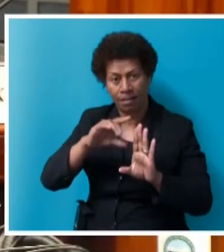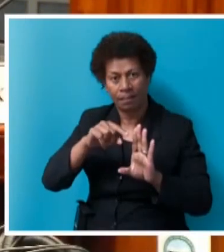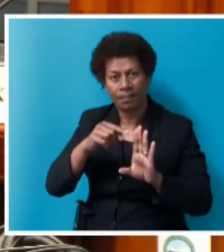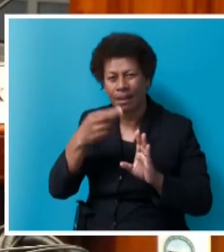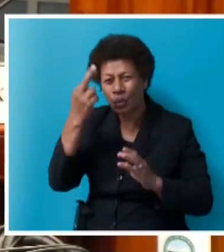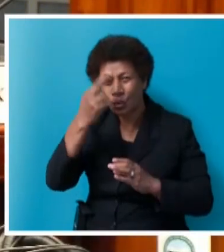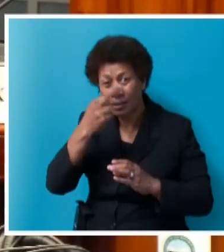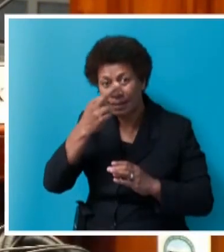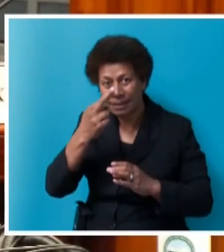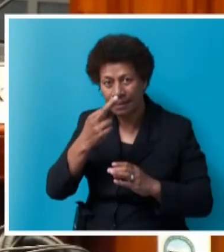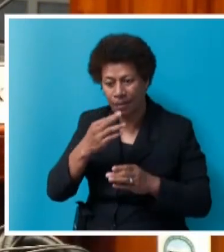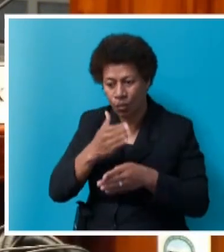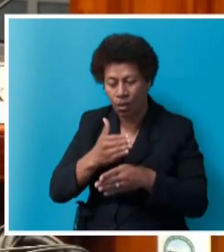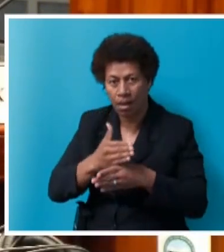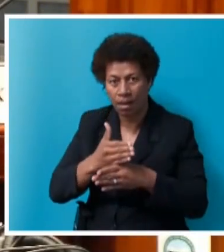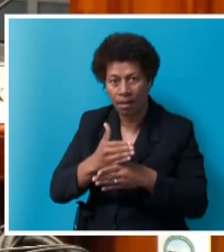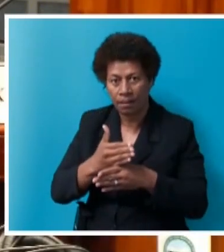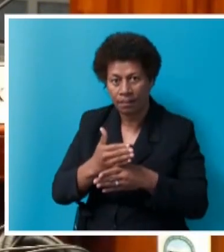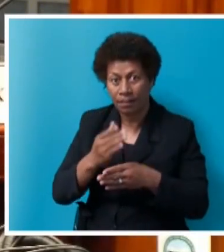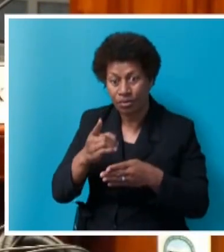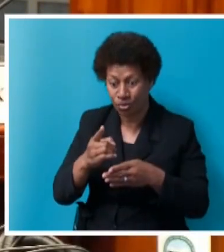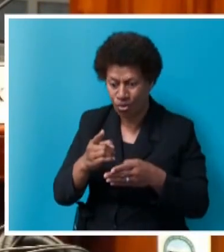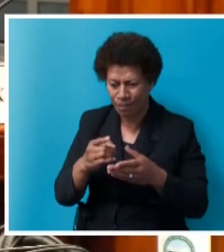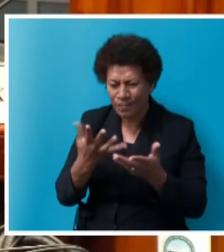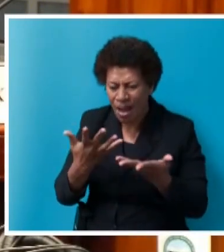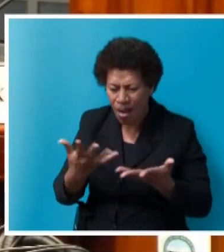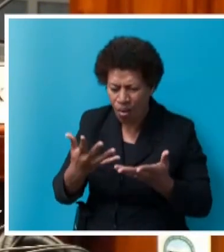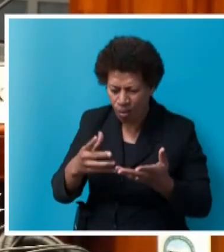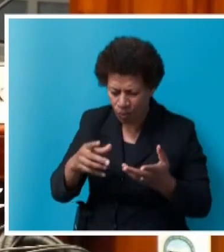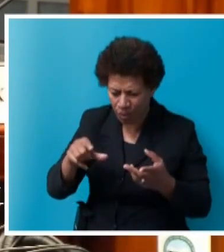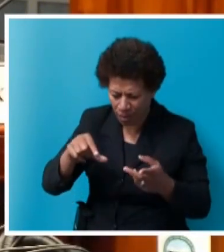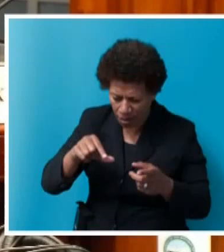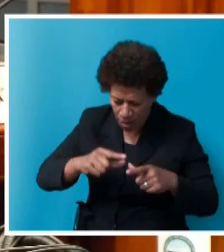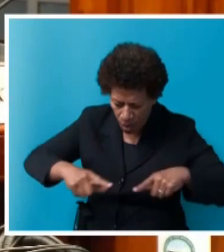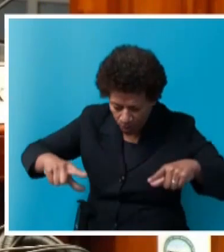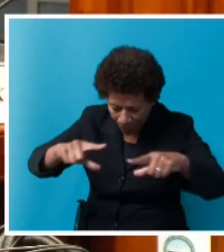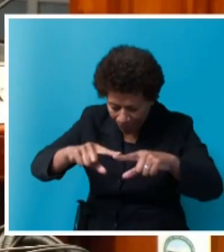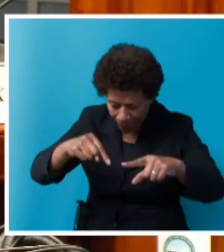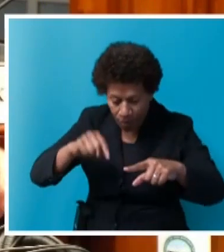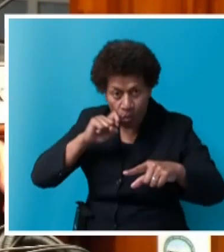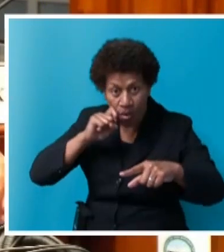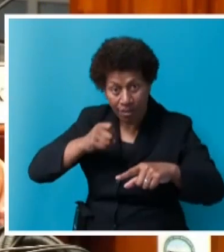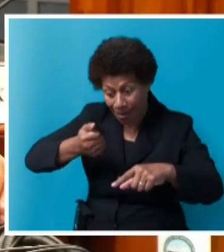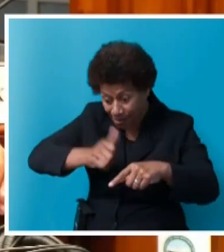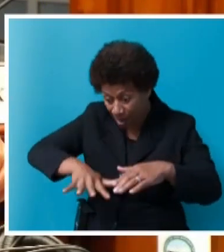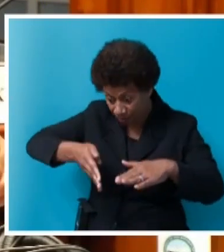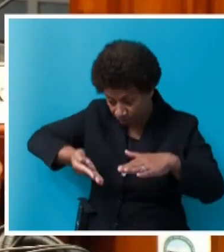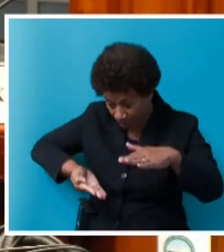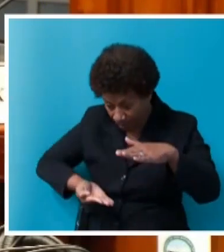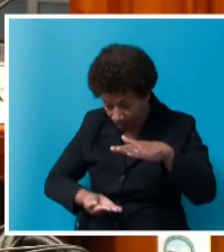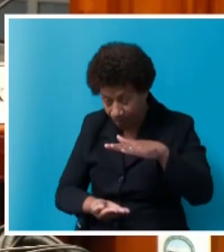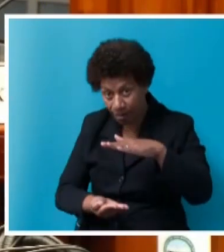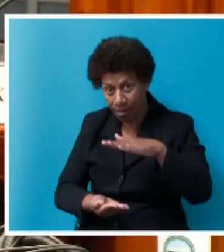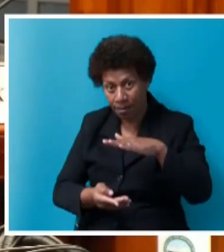accuracy and efficiency in locating groundwater is crucial, as its availability